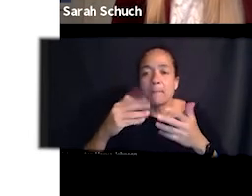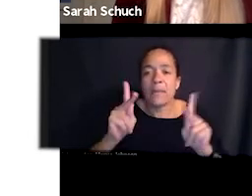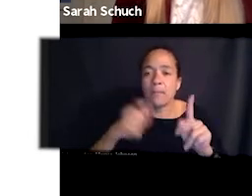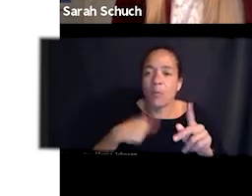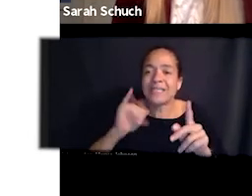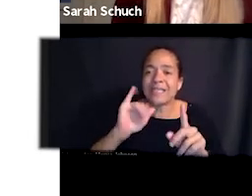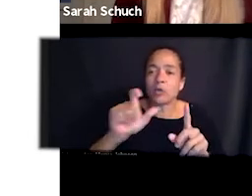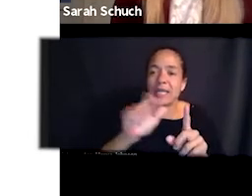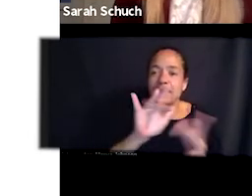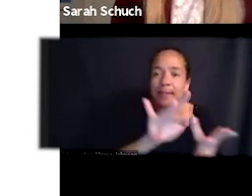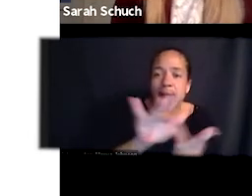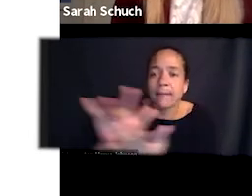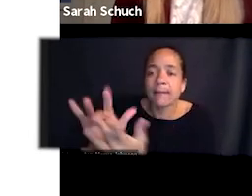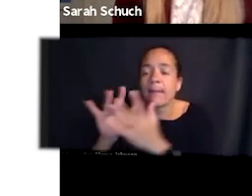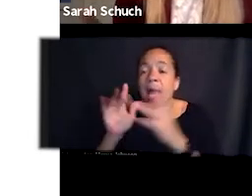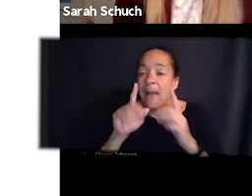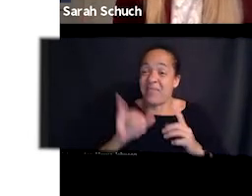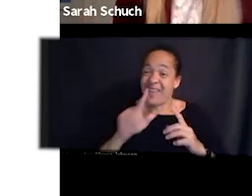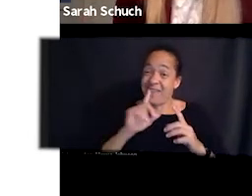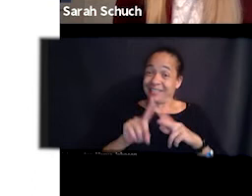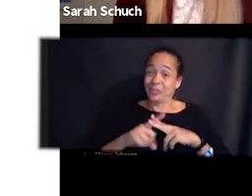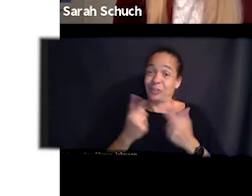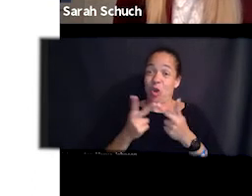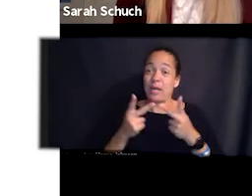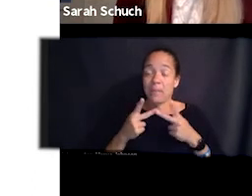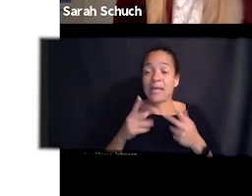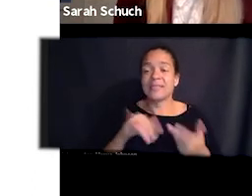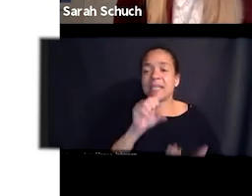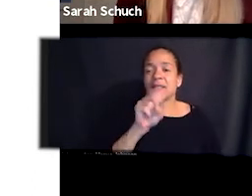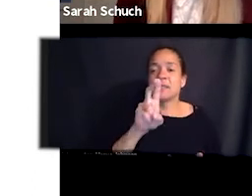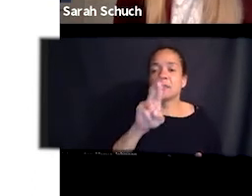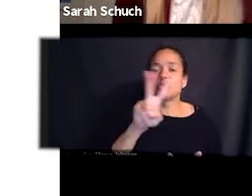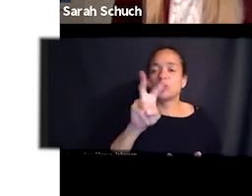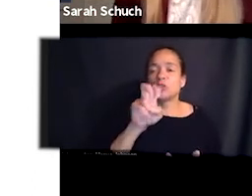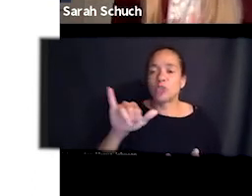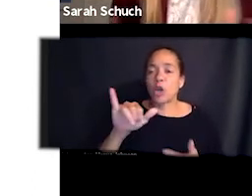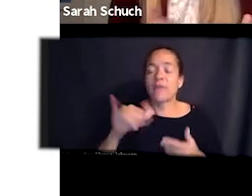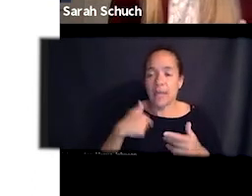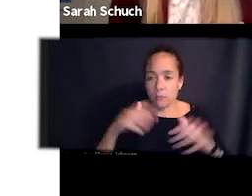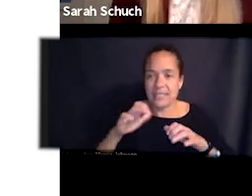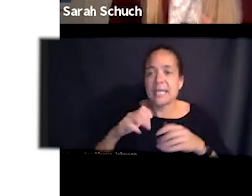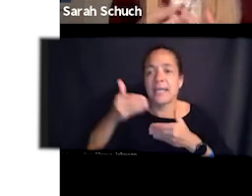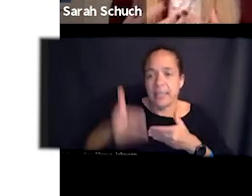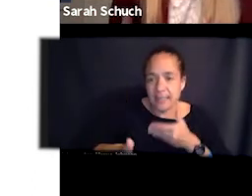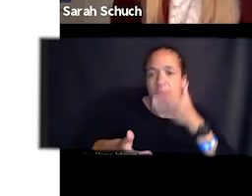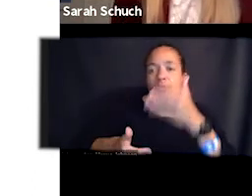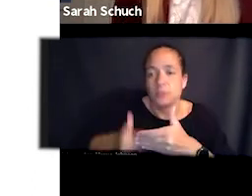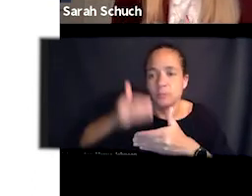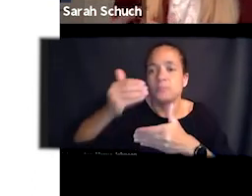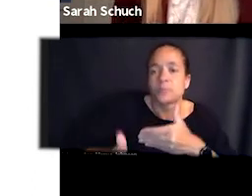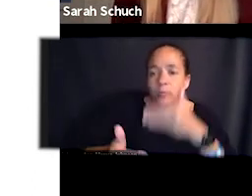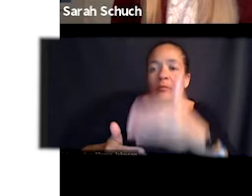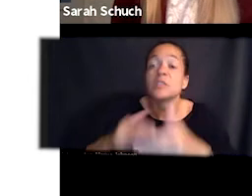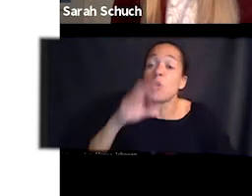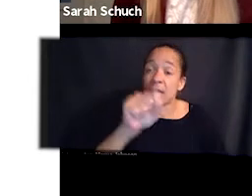just our starting point. And we got surveys filled out at every point of the way. So not only are we talking to them, we're taking